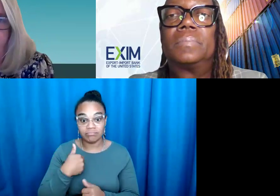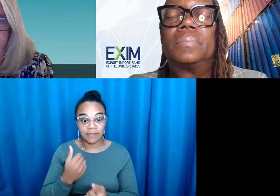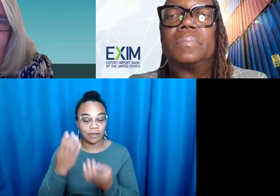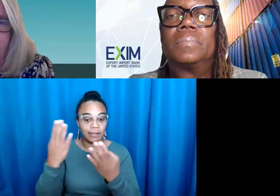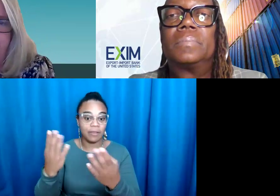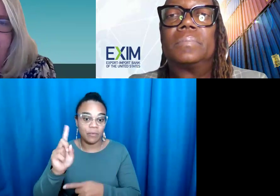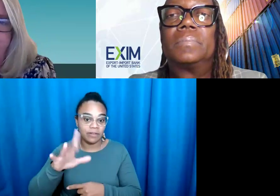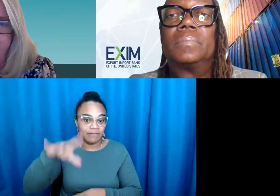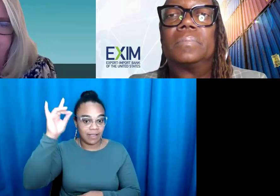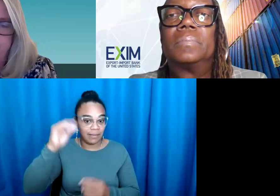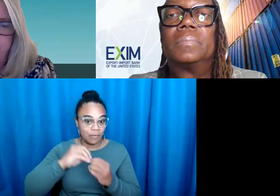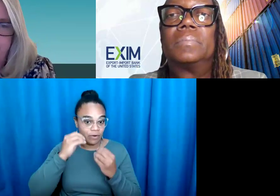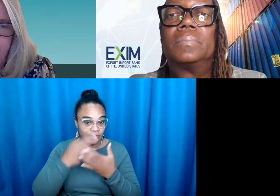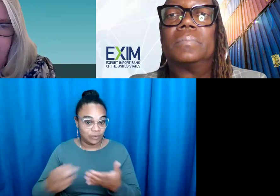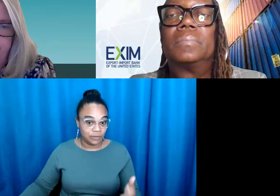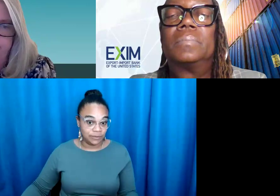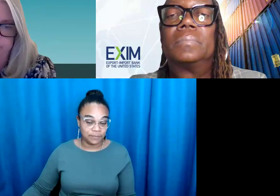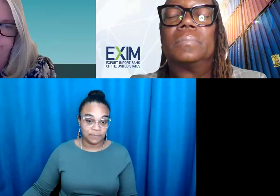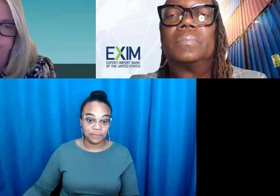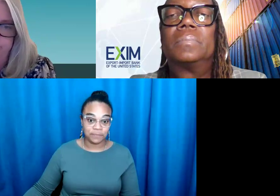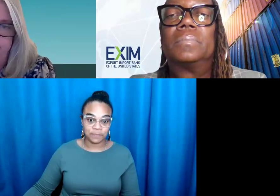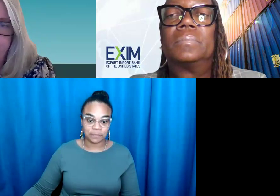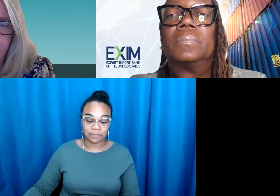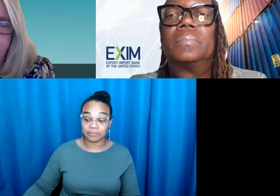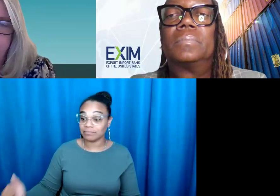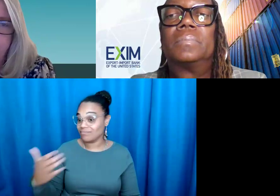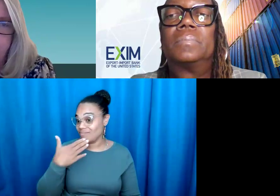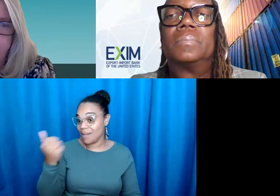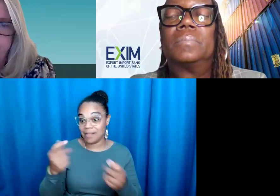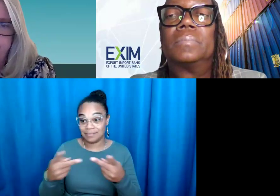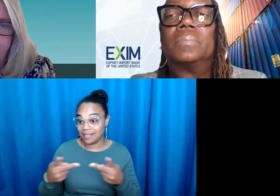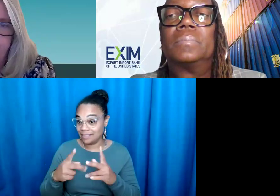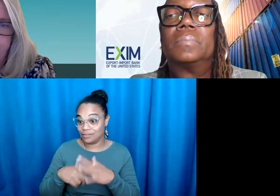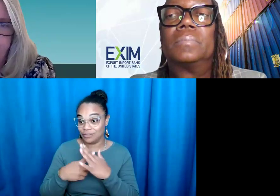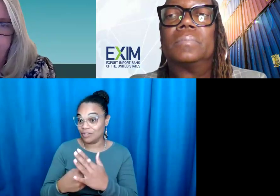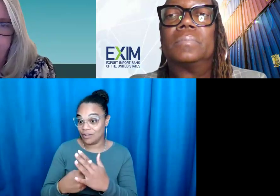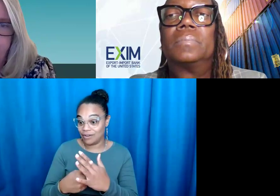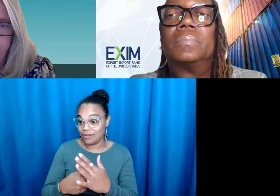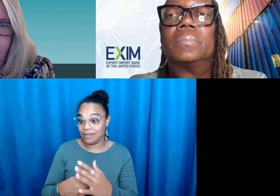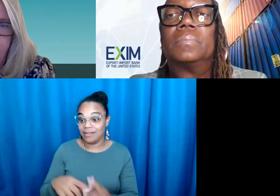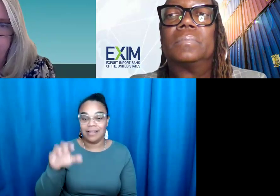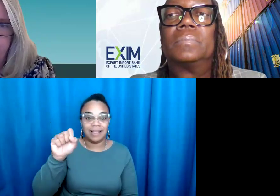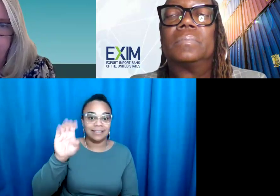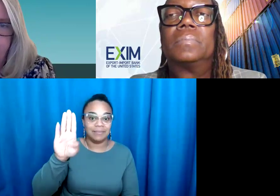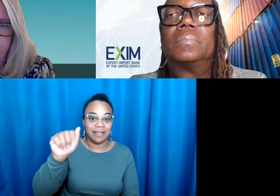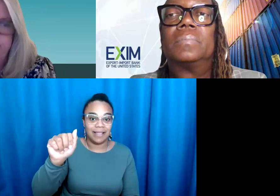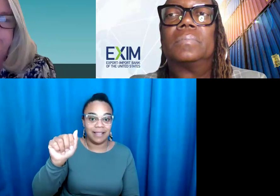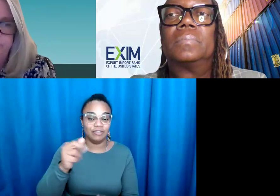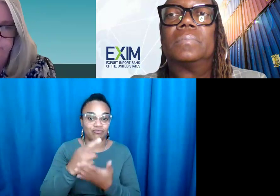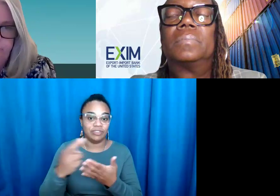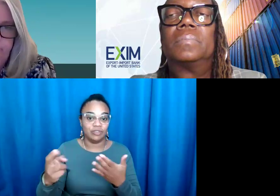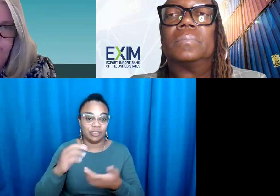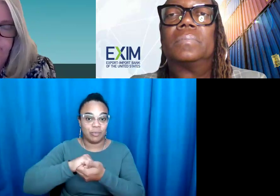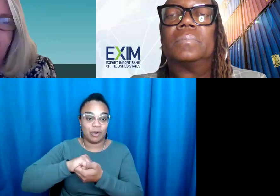find those resources? The best place to start is with the SBA resource partners, is with